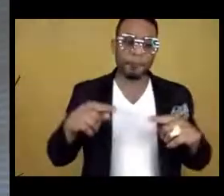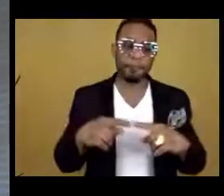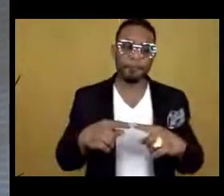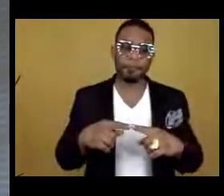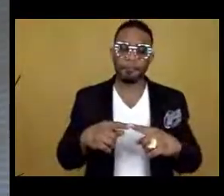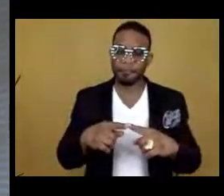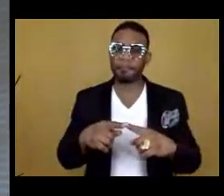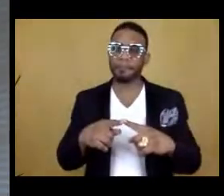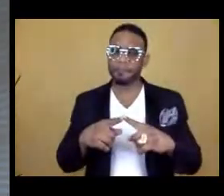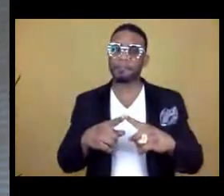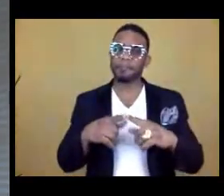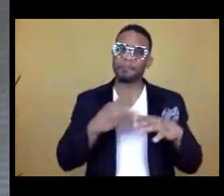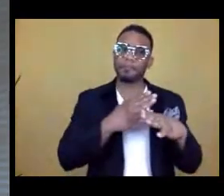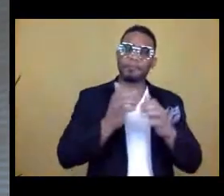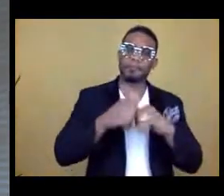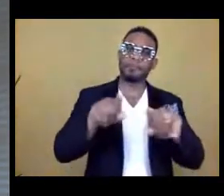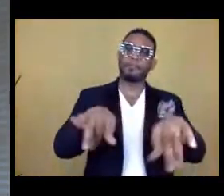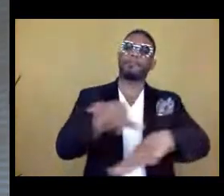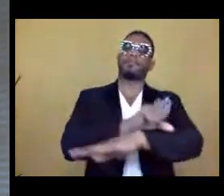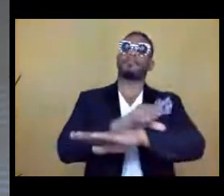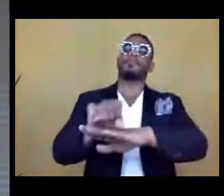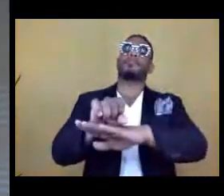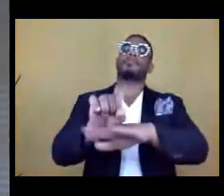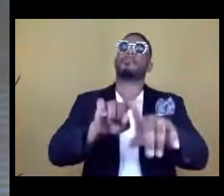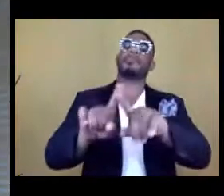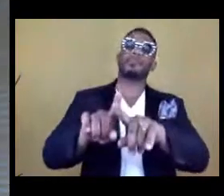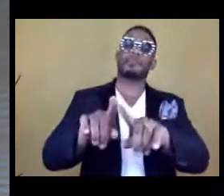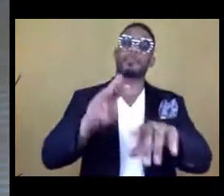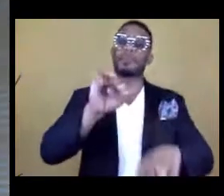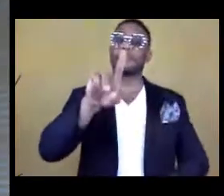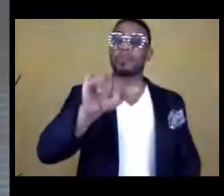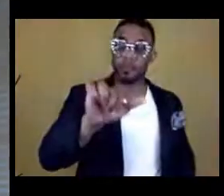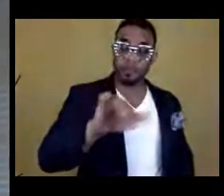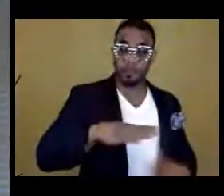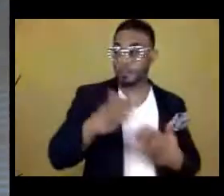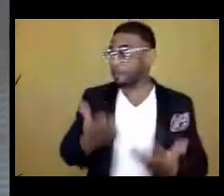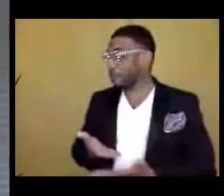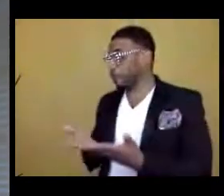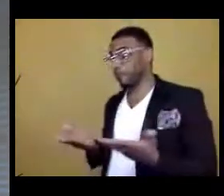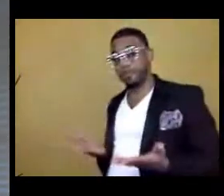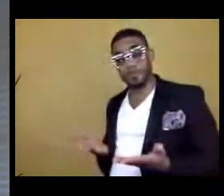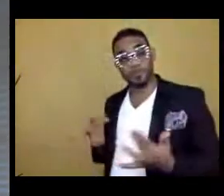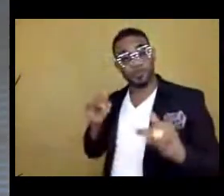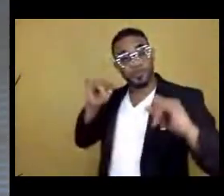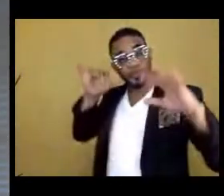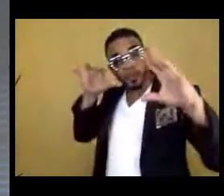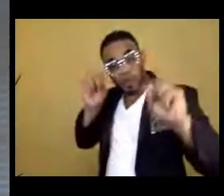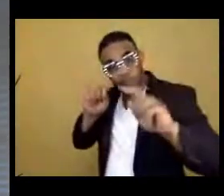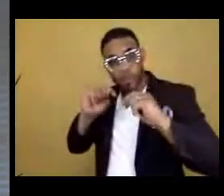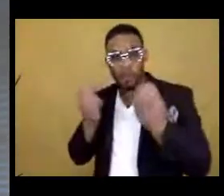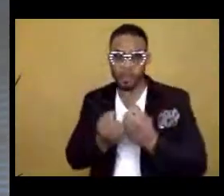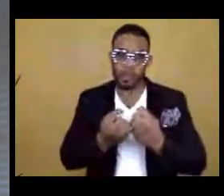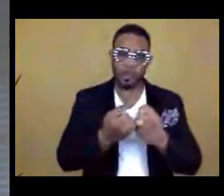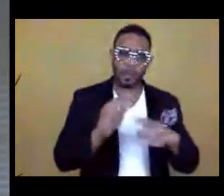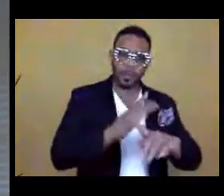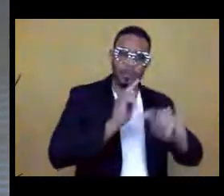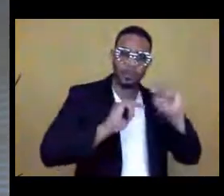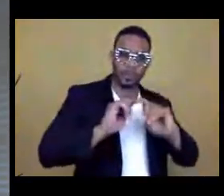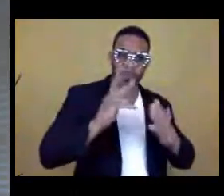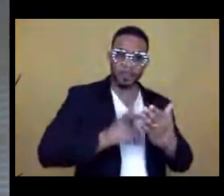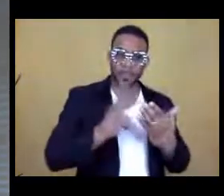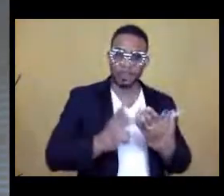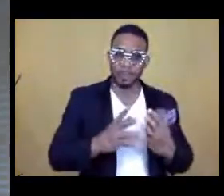share with you on the stage and in media. On behalf of the amazing team of the musical theater